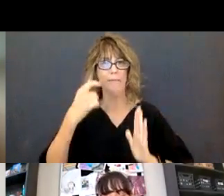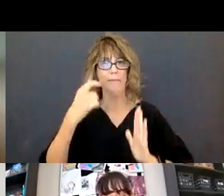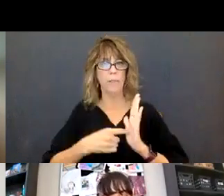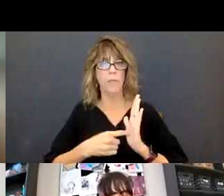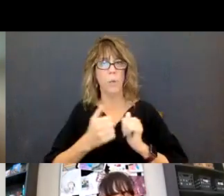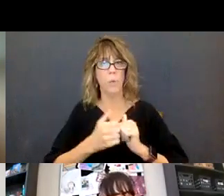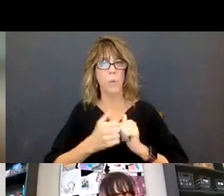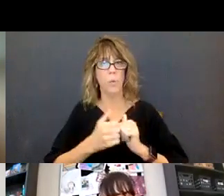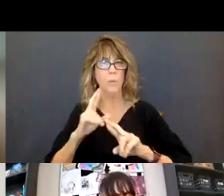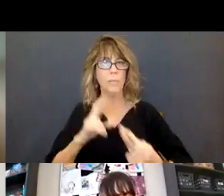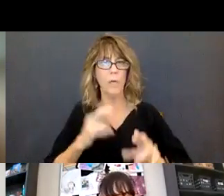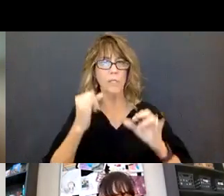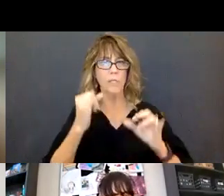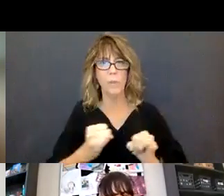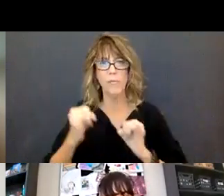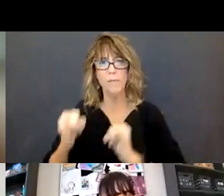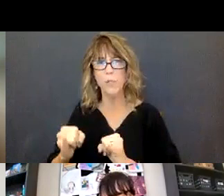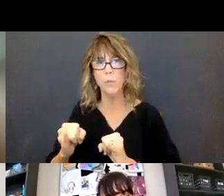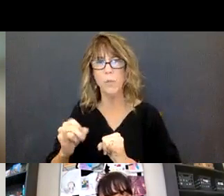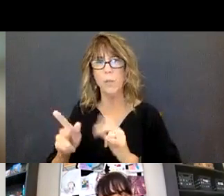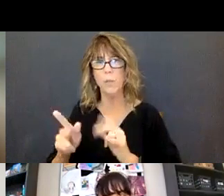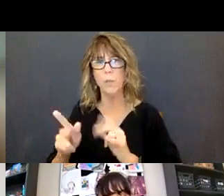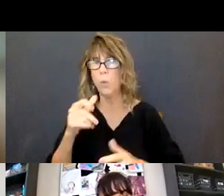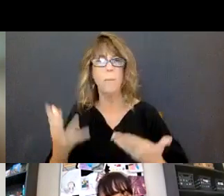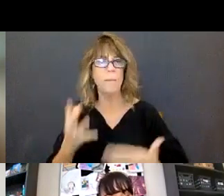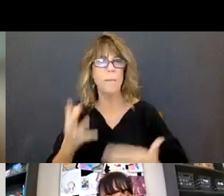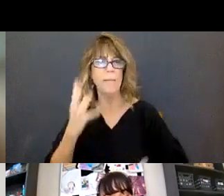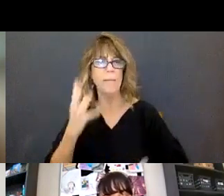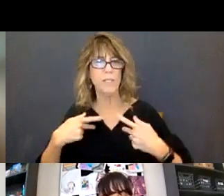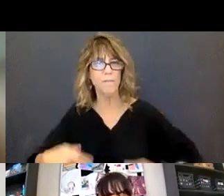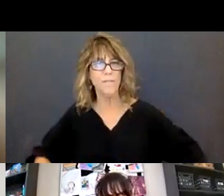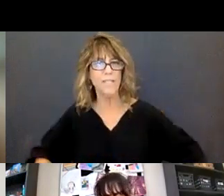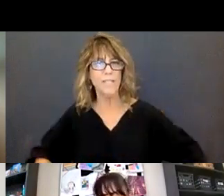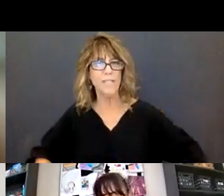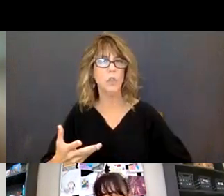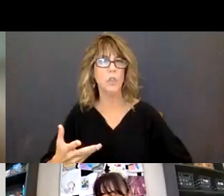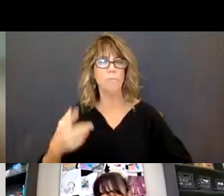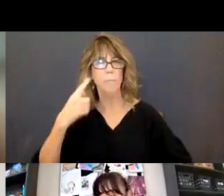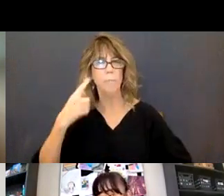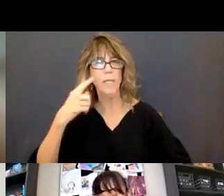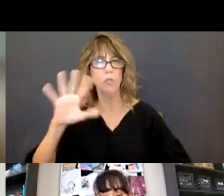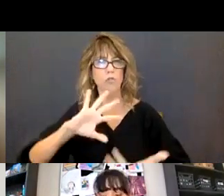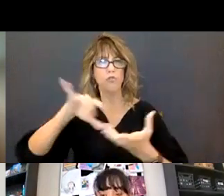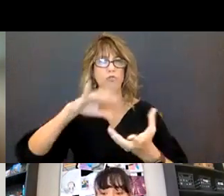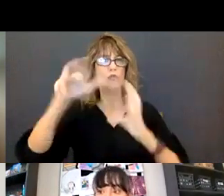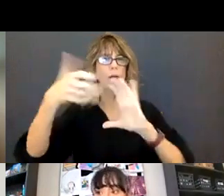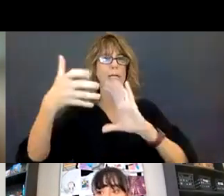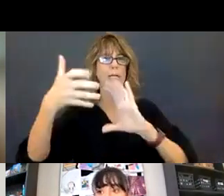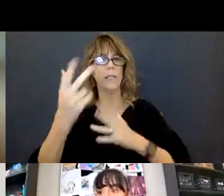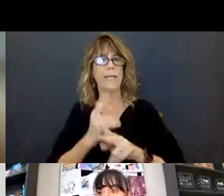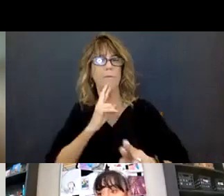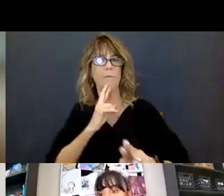to individuals with maybe experiencing a physical medical crisis and the response we've seen